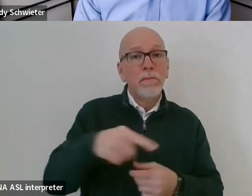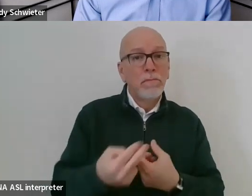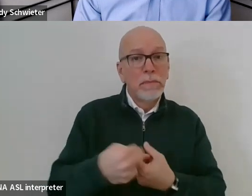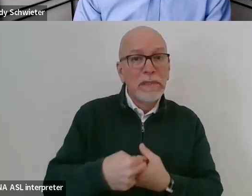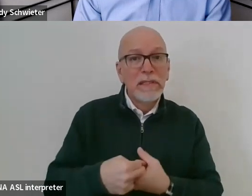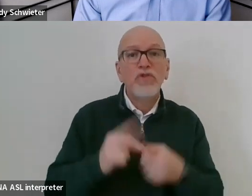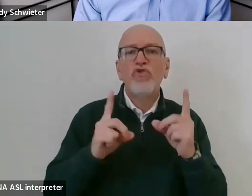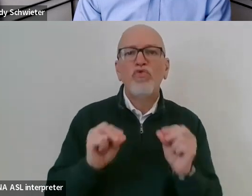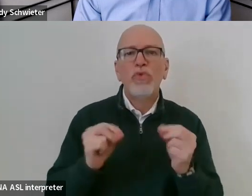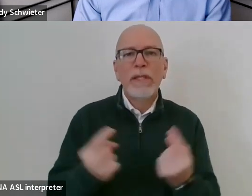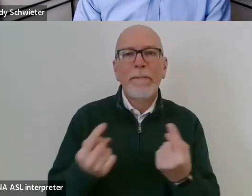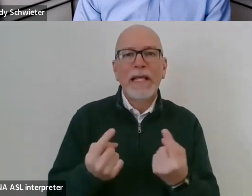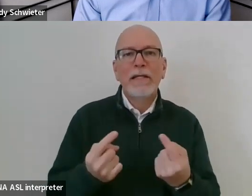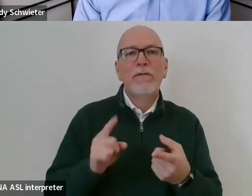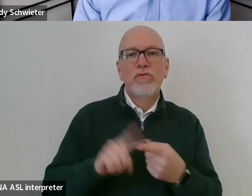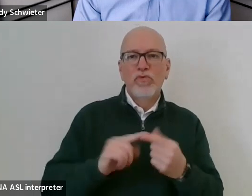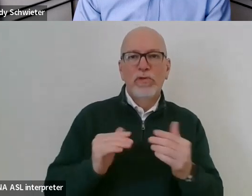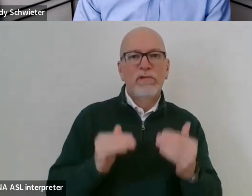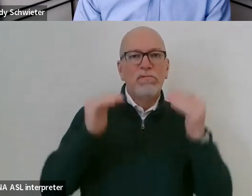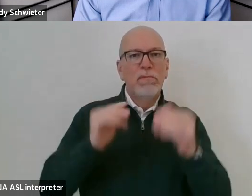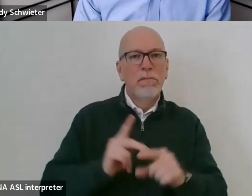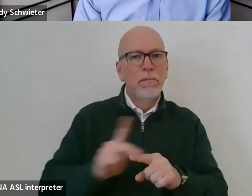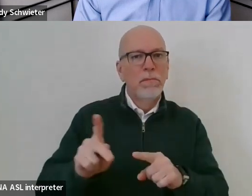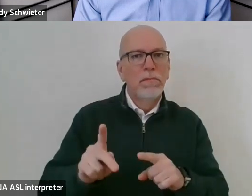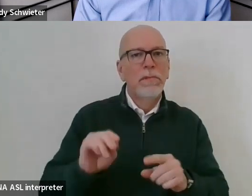do something to professionalize and create